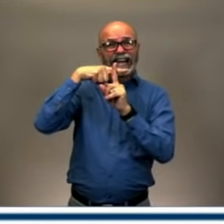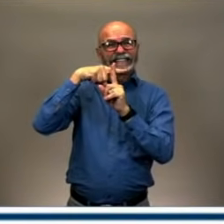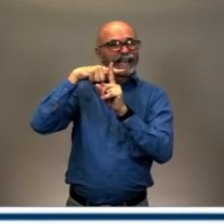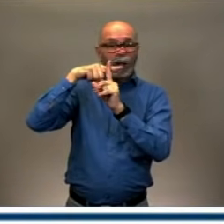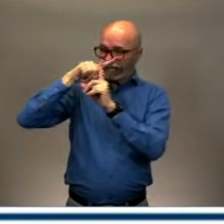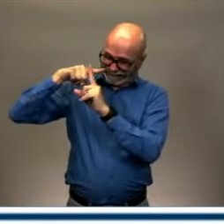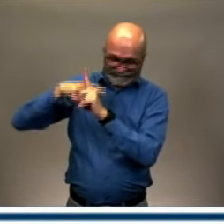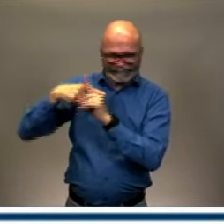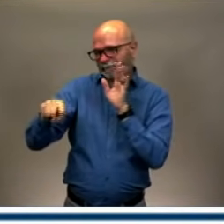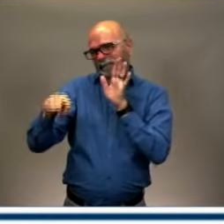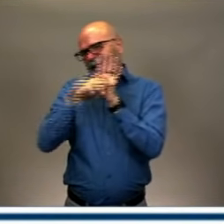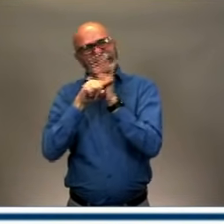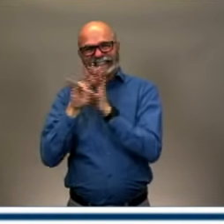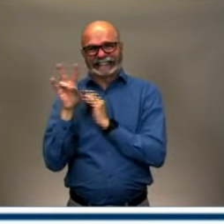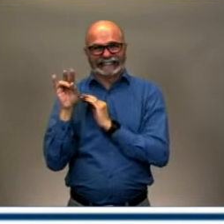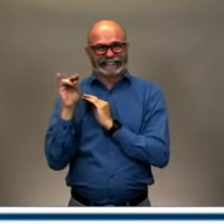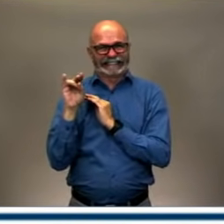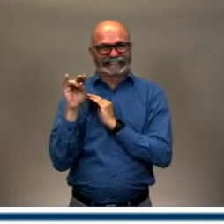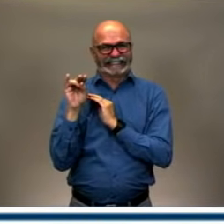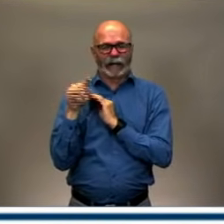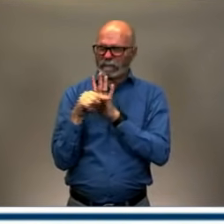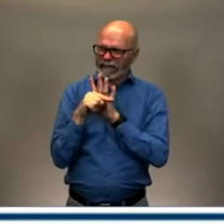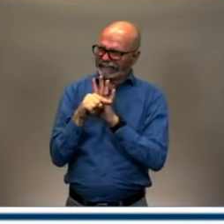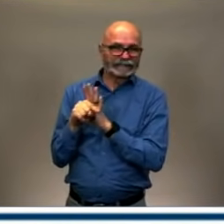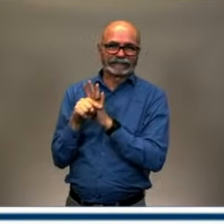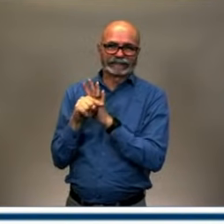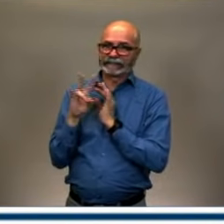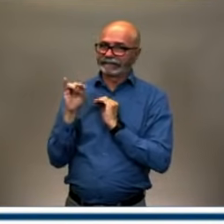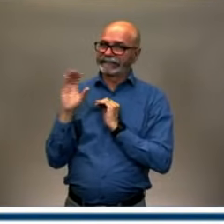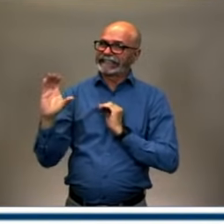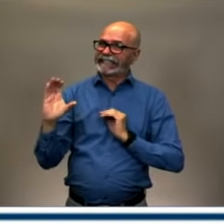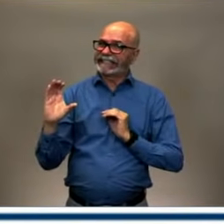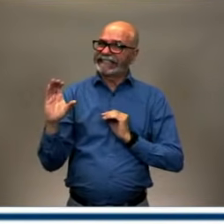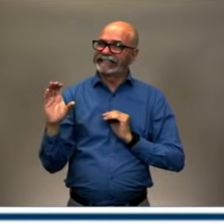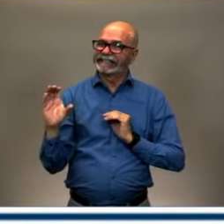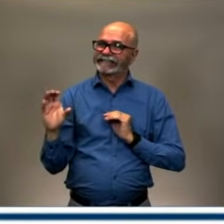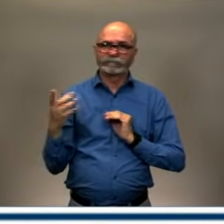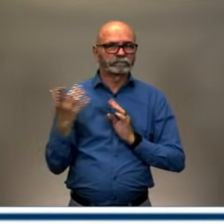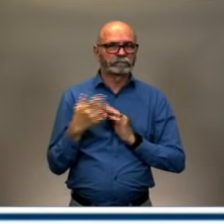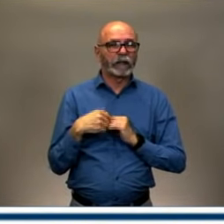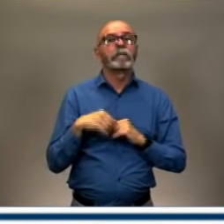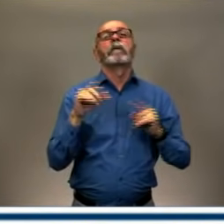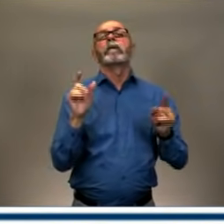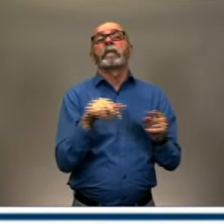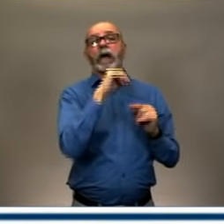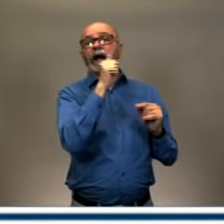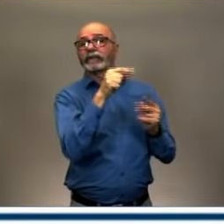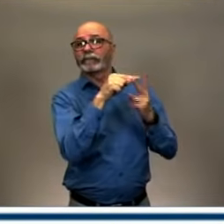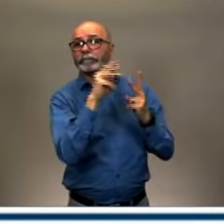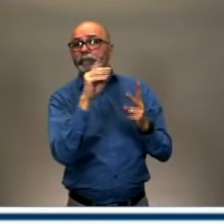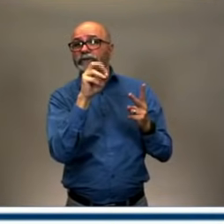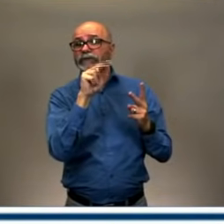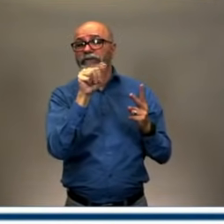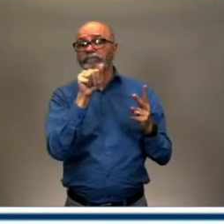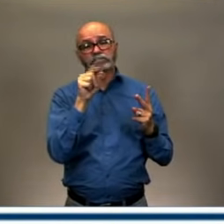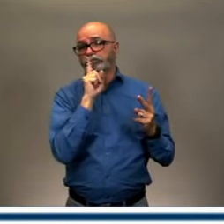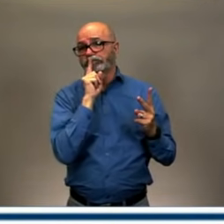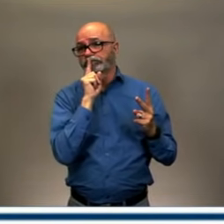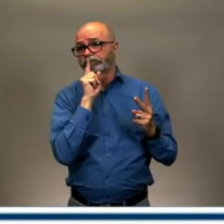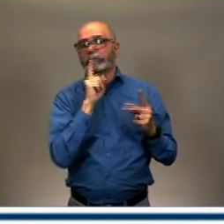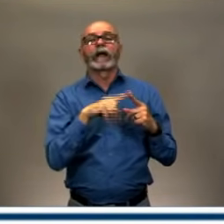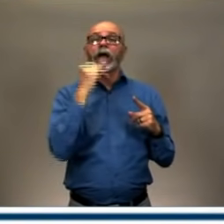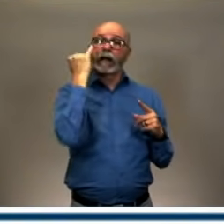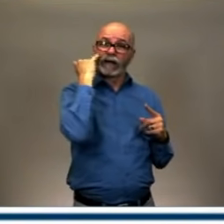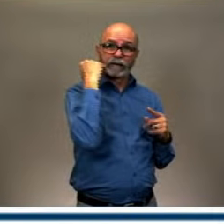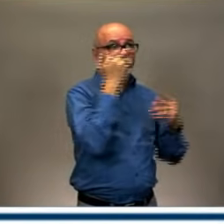Northern Canada didn't receive any of that vaccine because of the complexity of shipping it up north. Now that the Moderna vaccine is